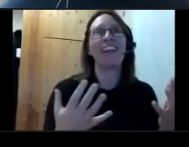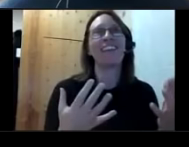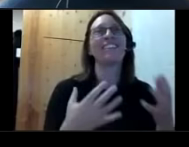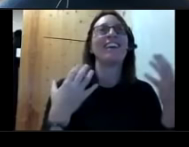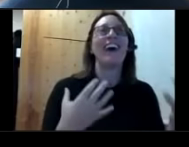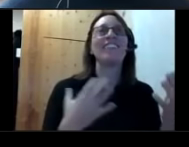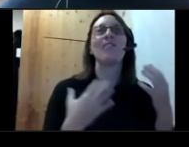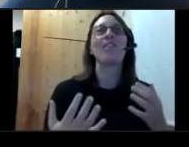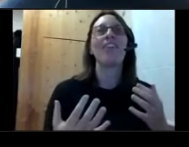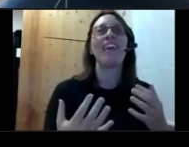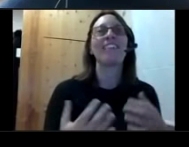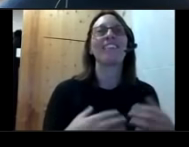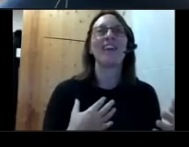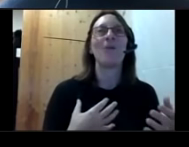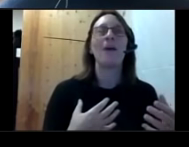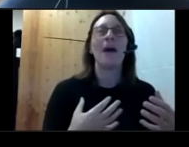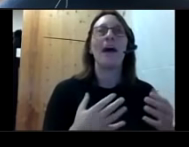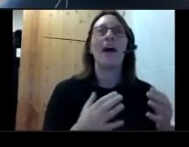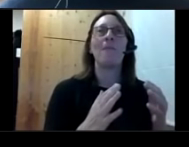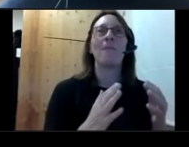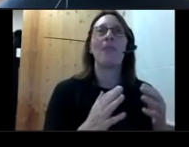the colours and do other things. So,